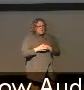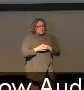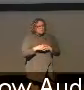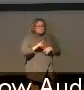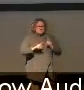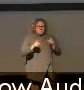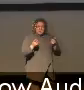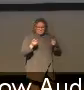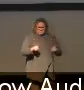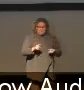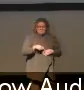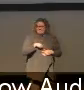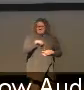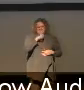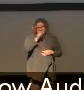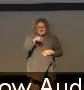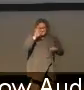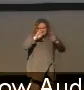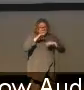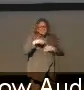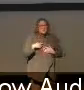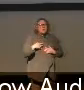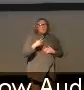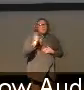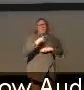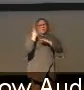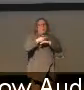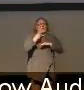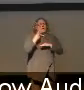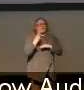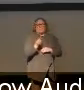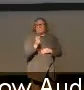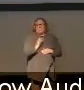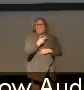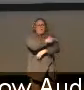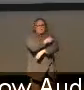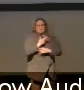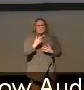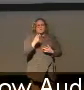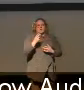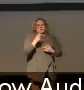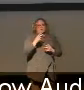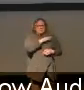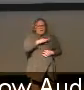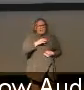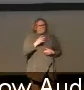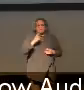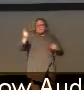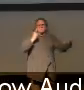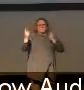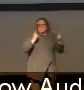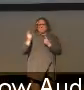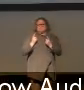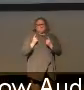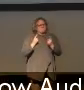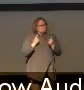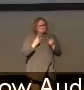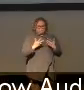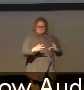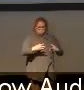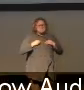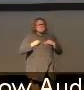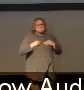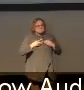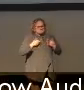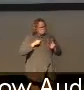Within one day, 12 of our hospitalists had stepped forward to take on these early cases. We reviewed how to don and